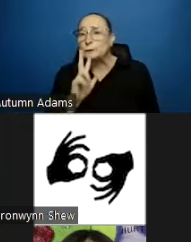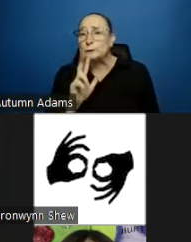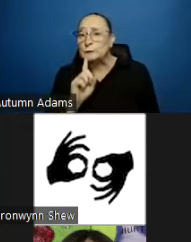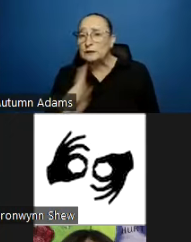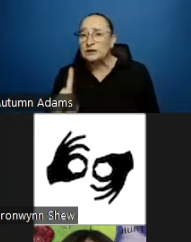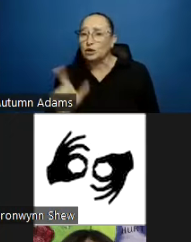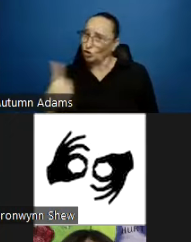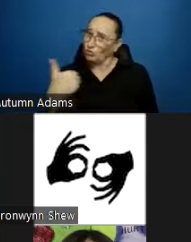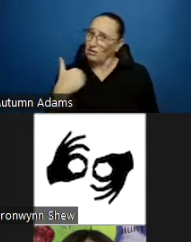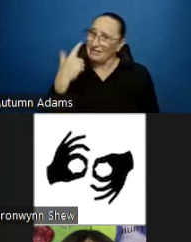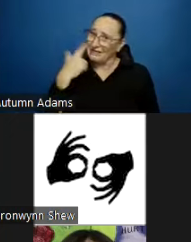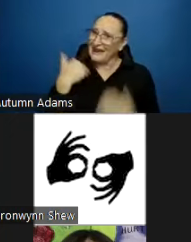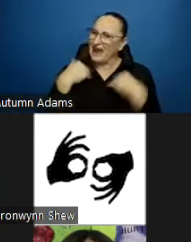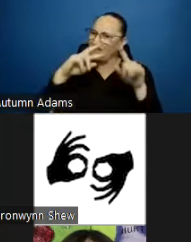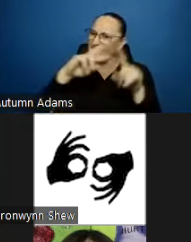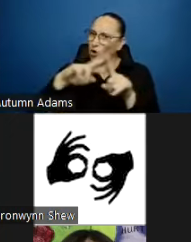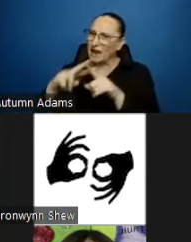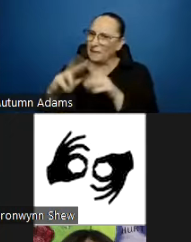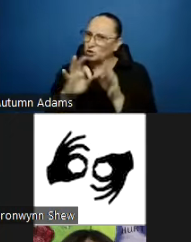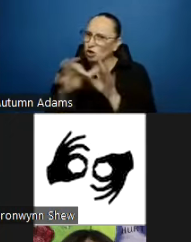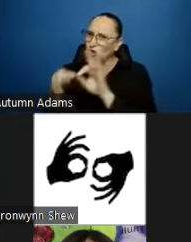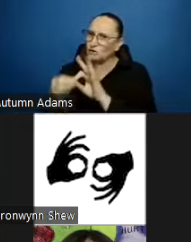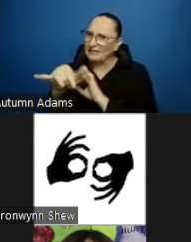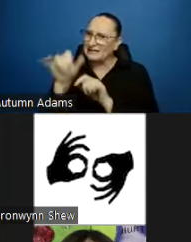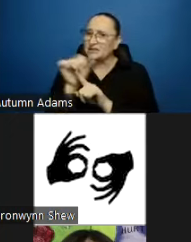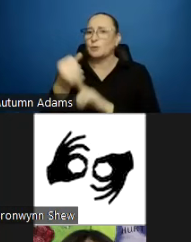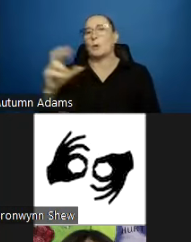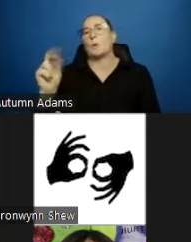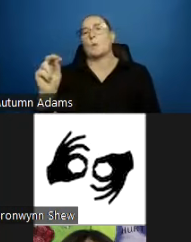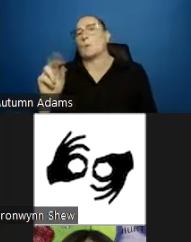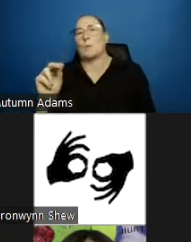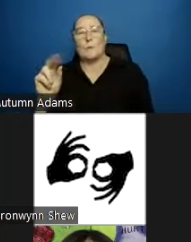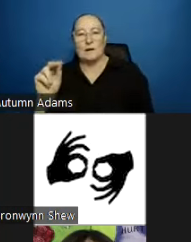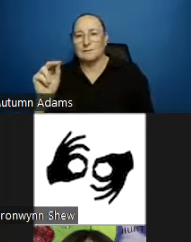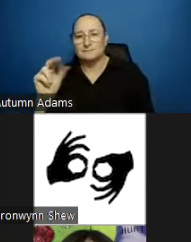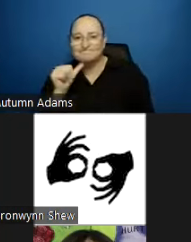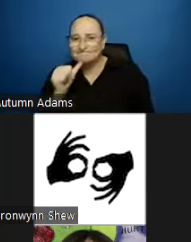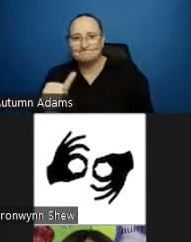the vocabulary to interpret this whole situation? No, they do not.